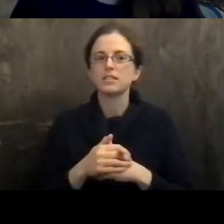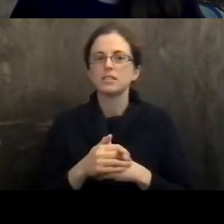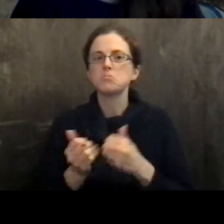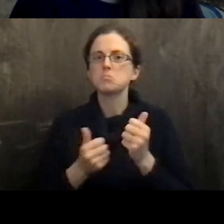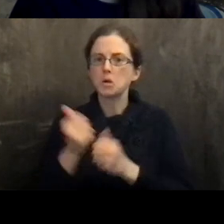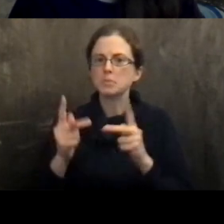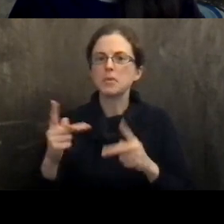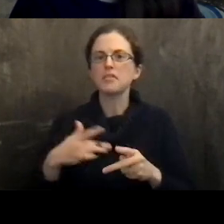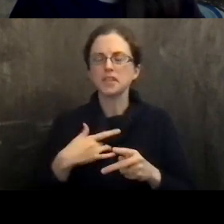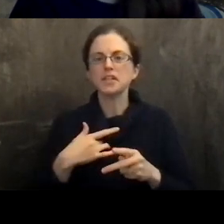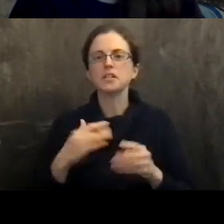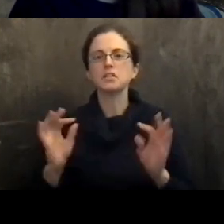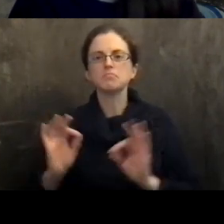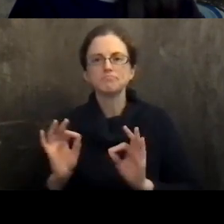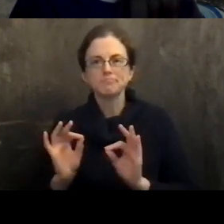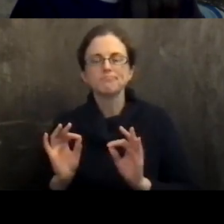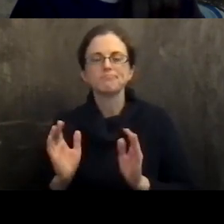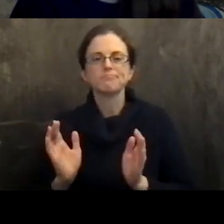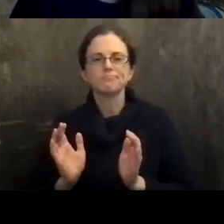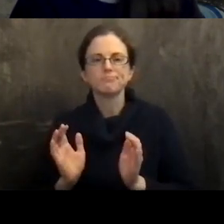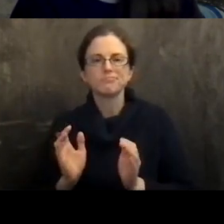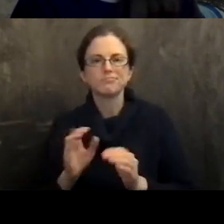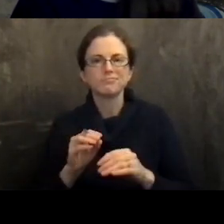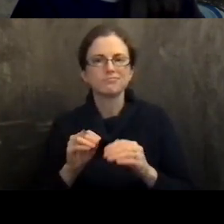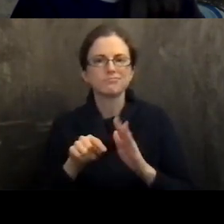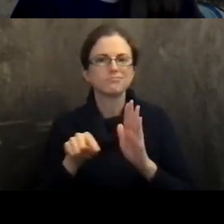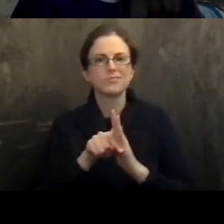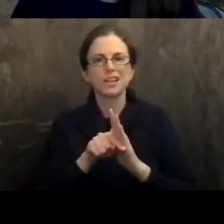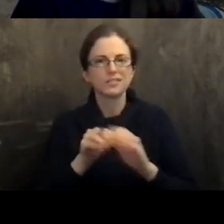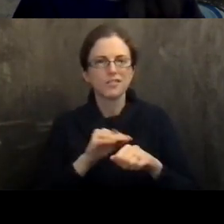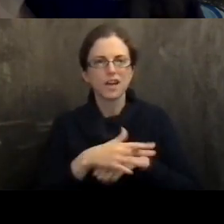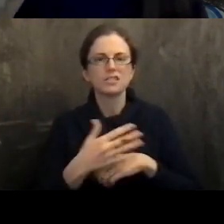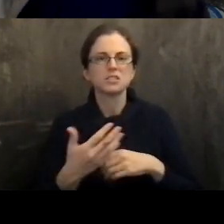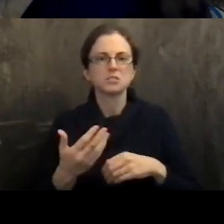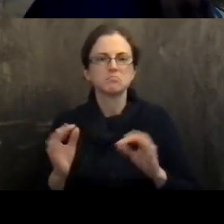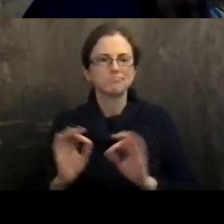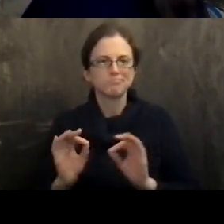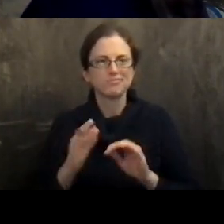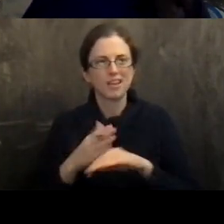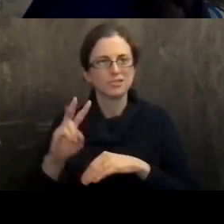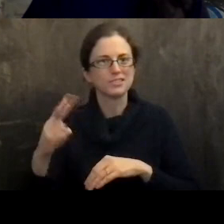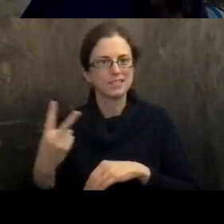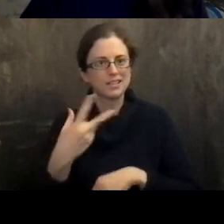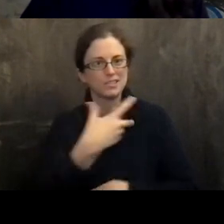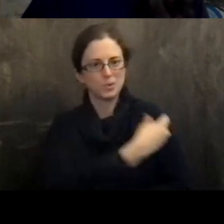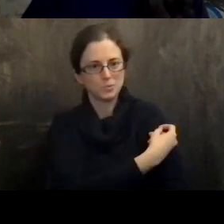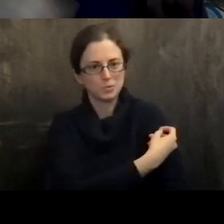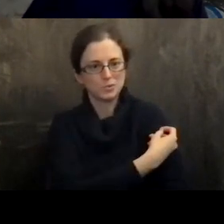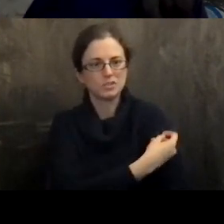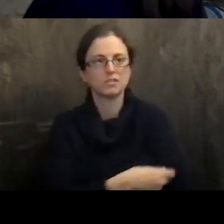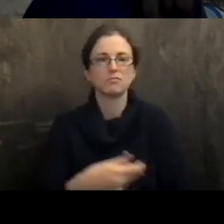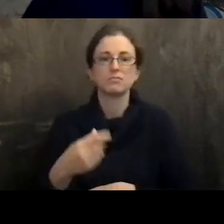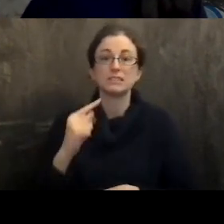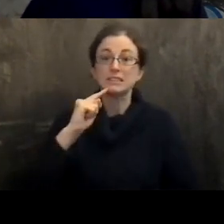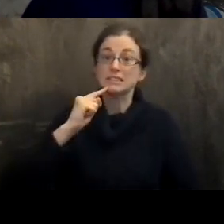And that what would be considered serious side effects are very, very rare. One of my values is transparency.